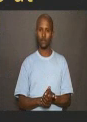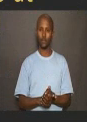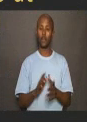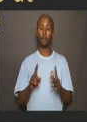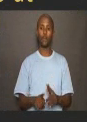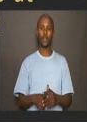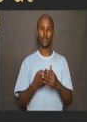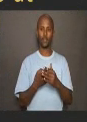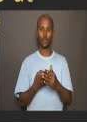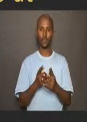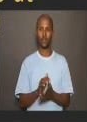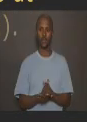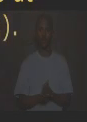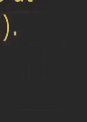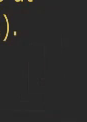Begin.